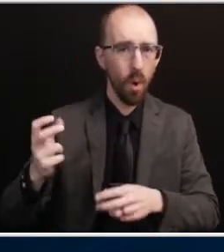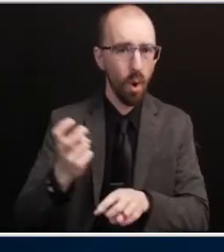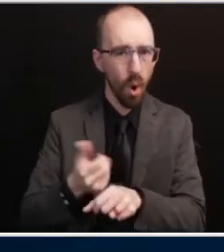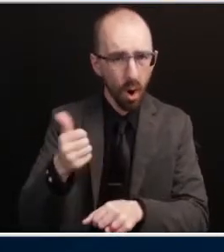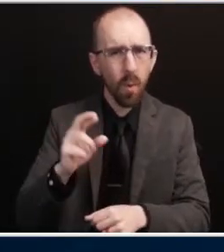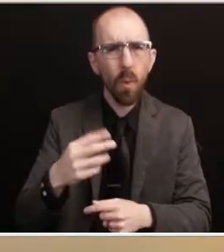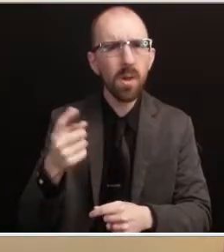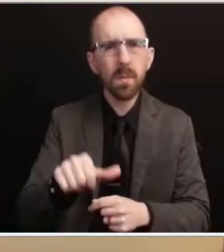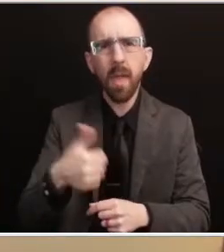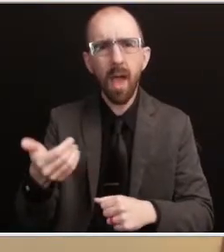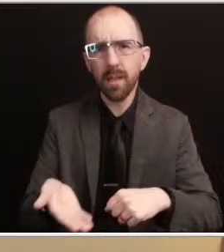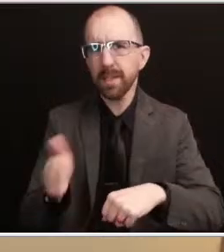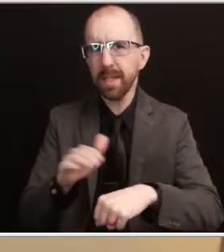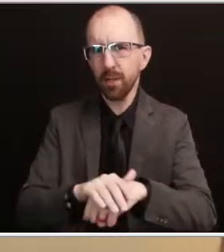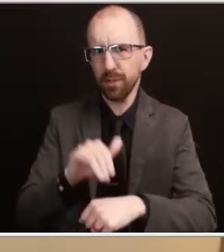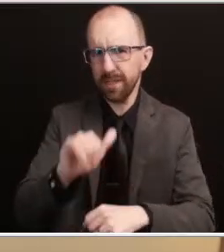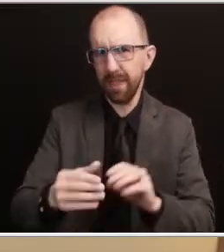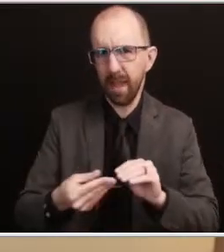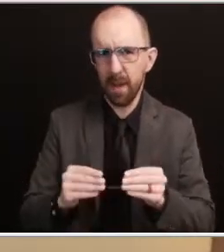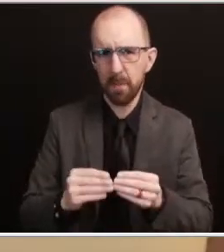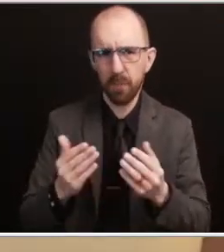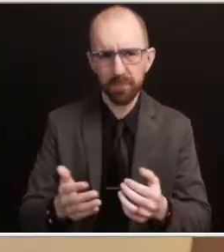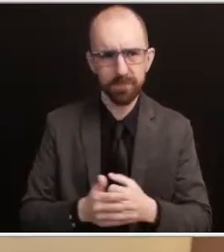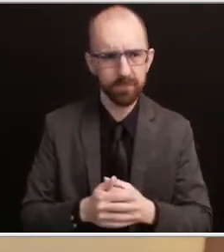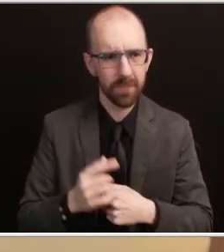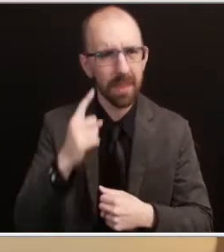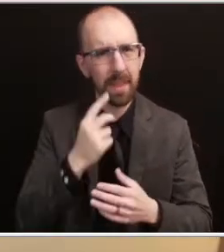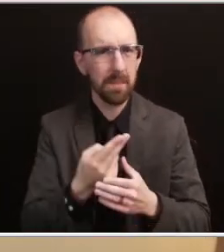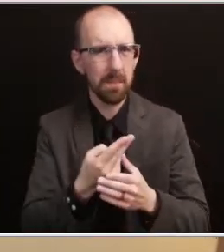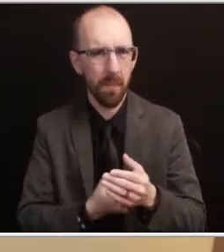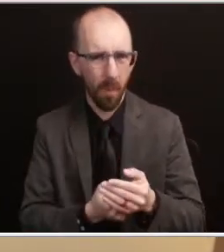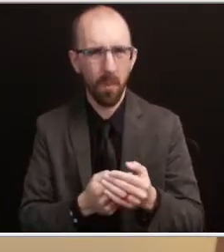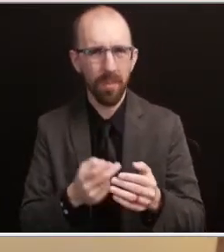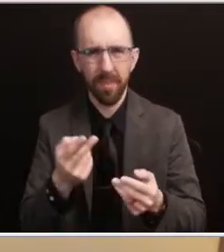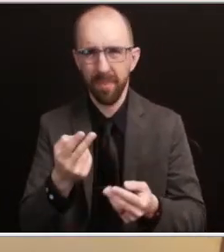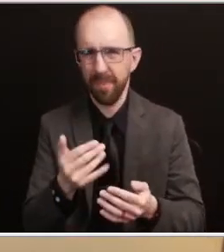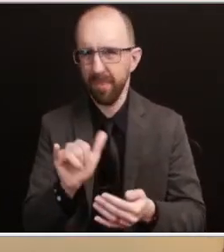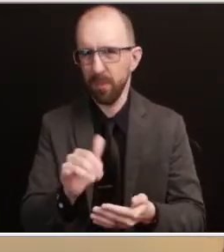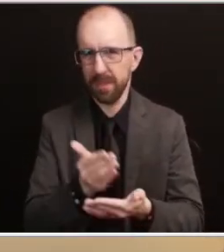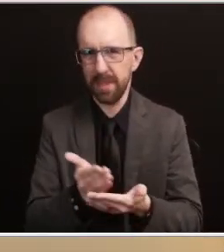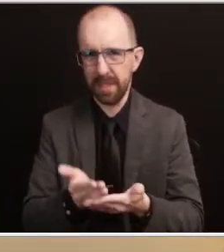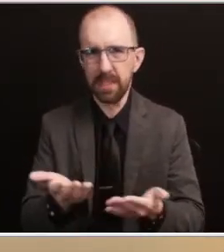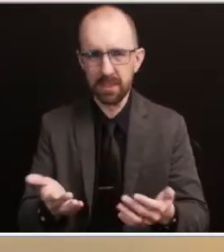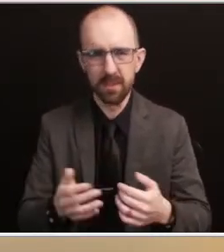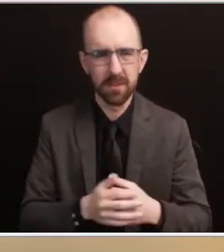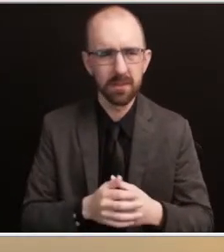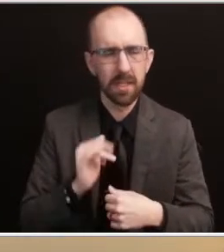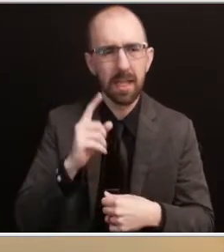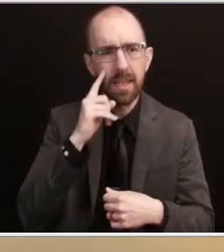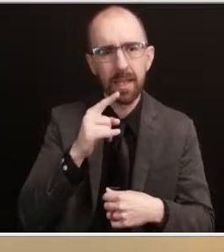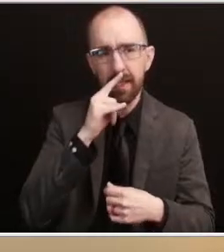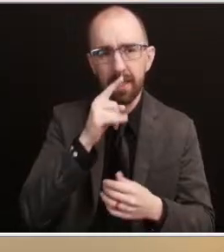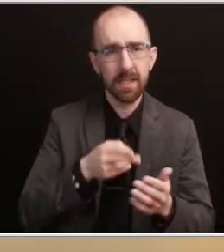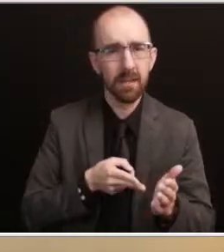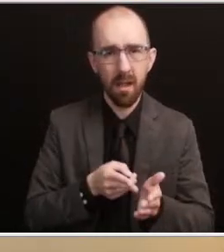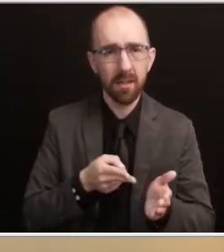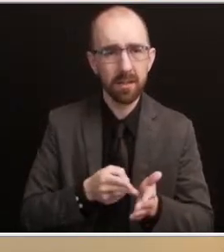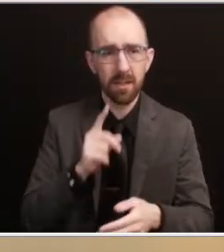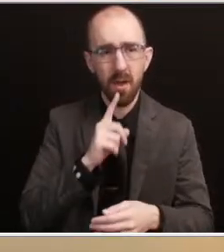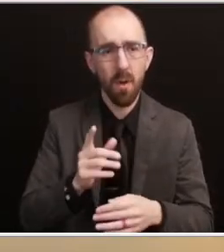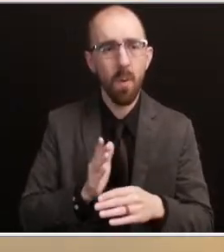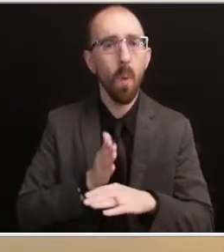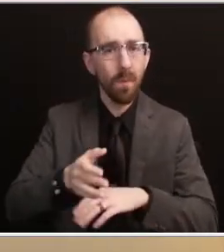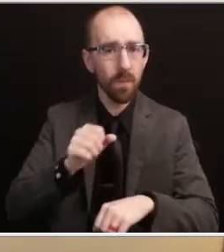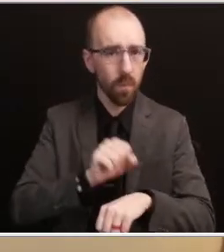increase? Well, I think it's a little bit of both. I think kids, honestly, are overworked